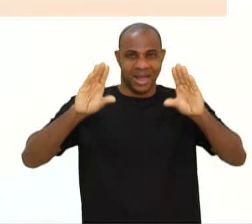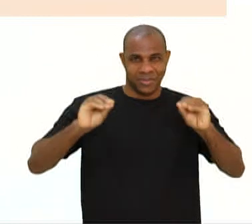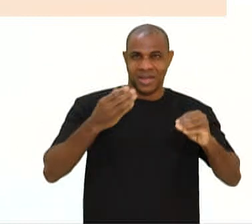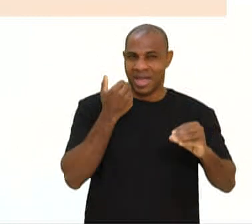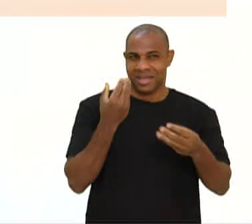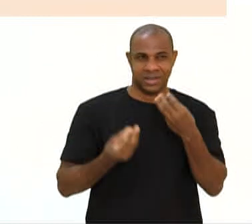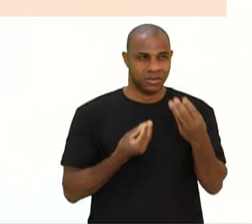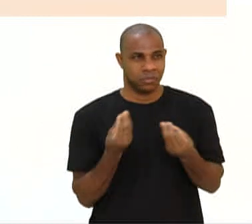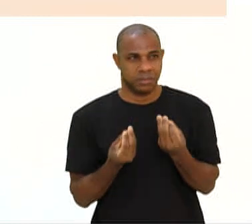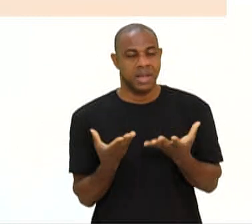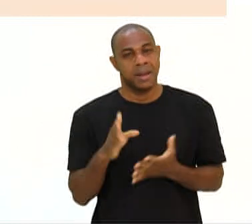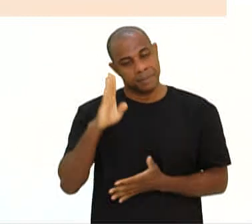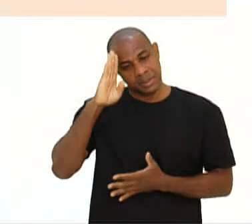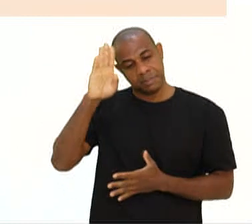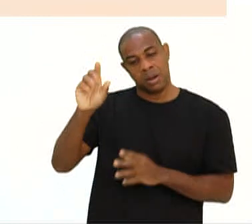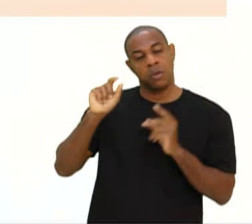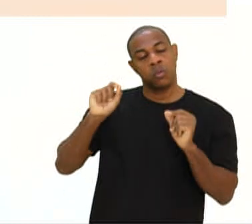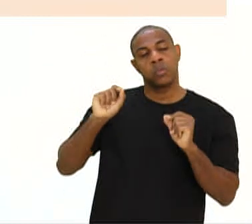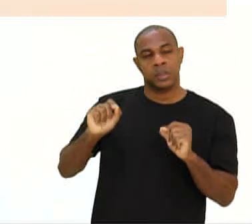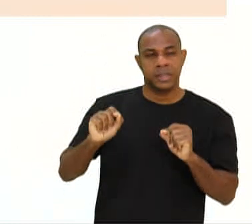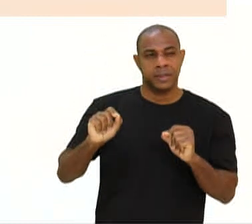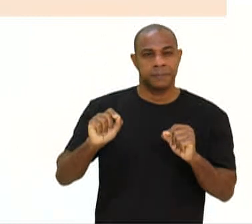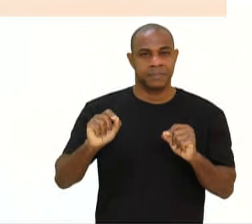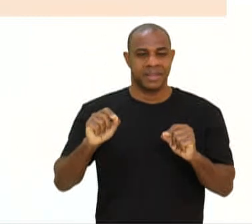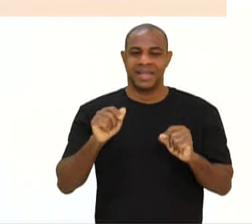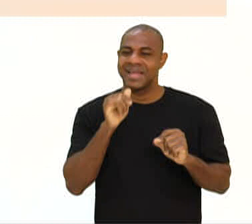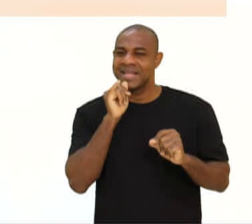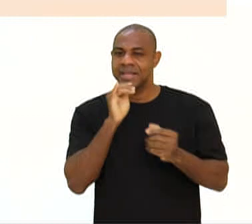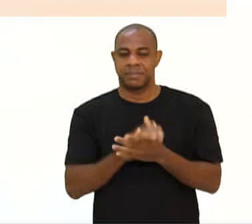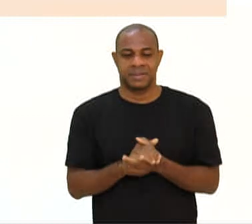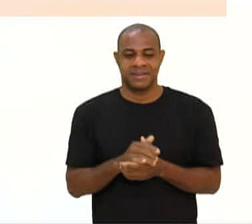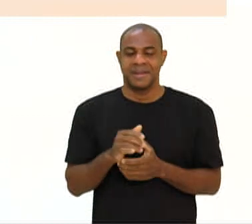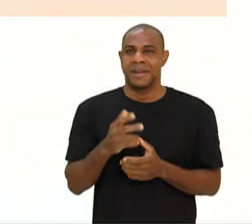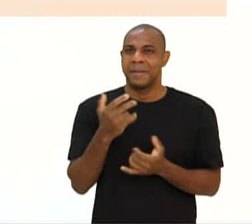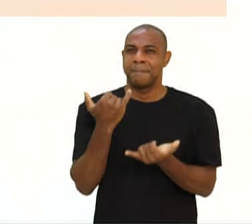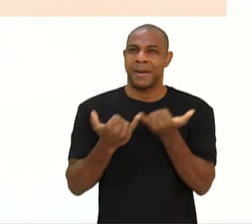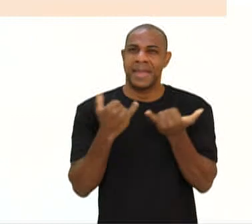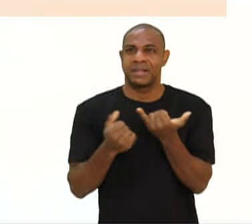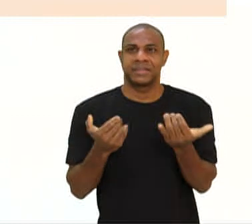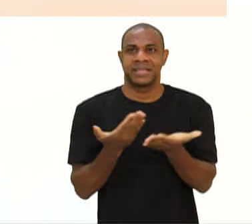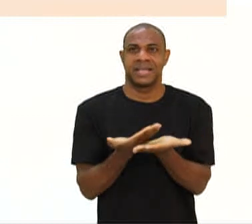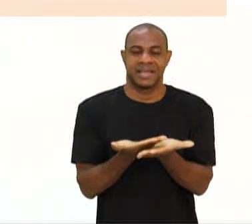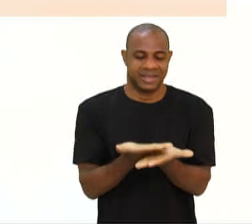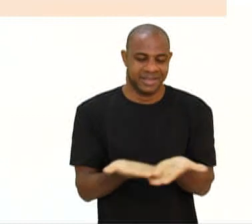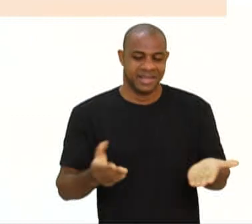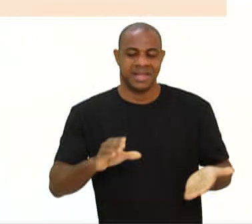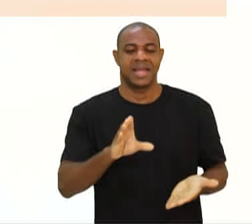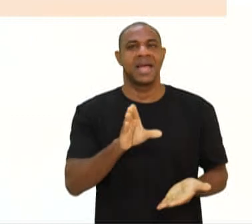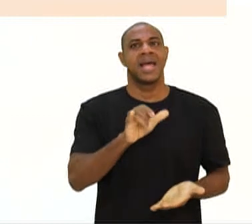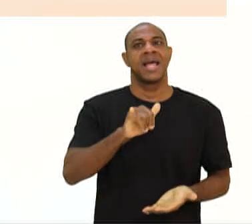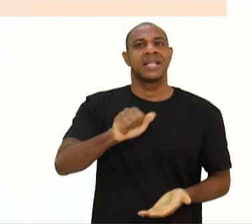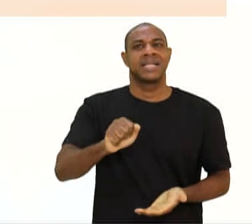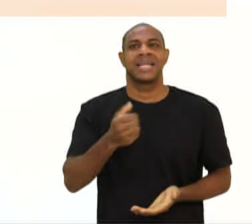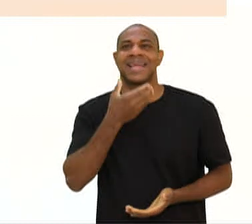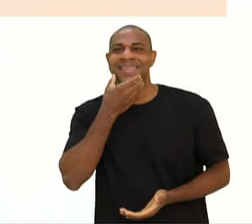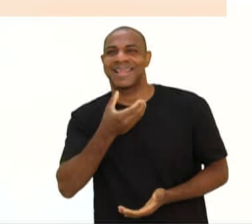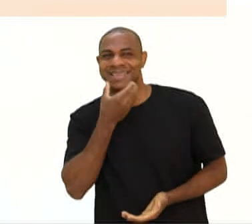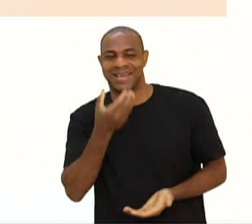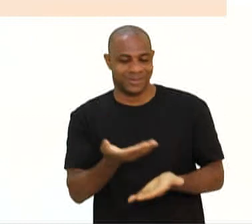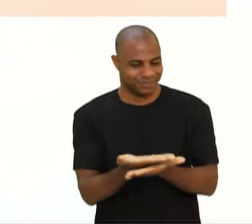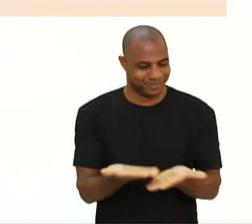principalmente como se fosse aqui no Brasil uma ceia natalina, mas o que não pode faltar? Não pode